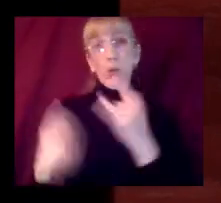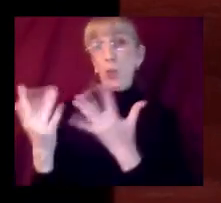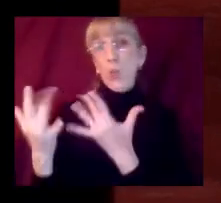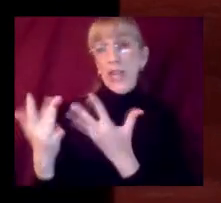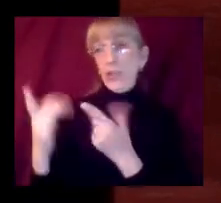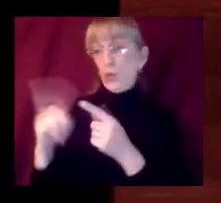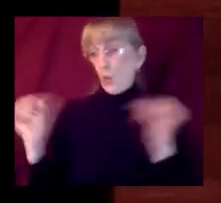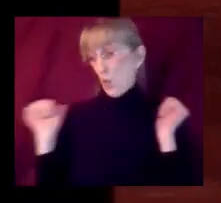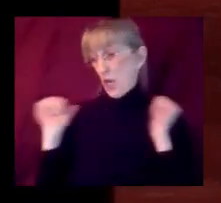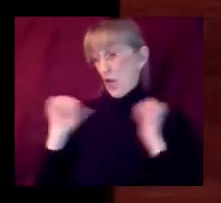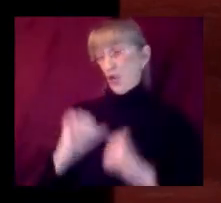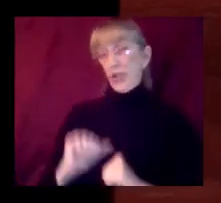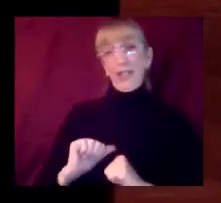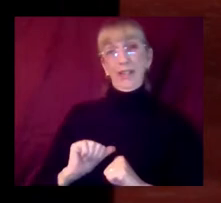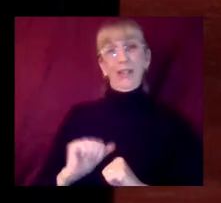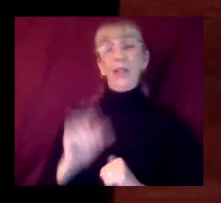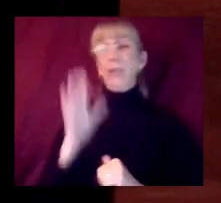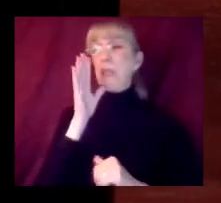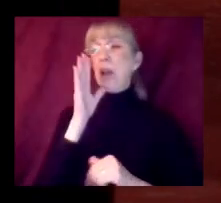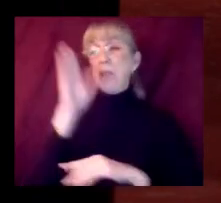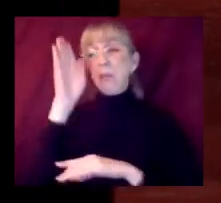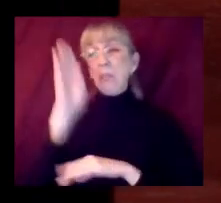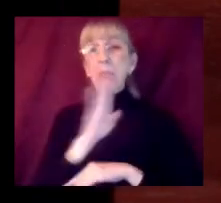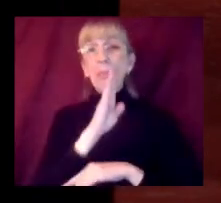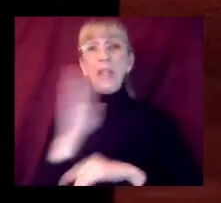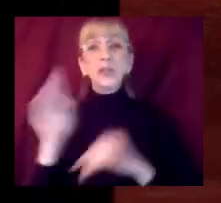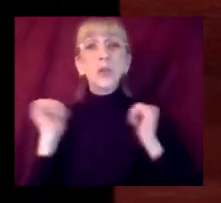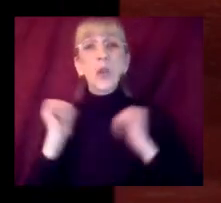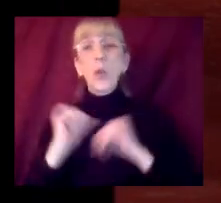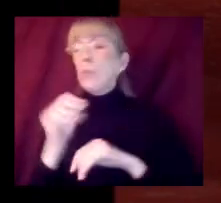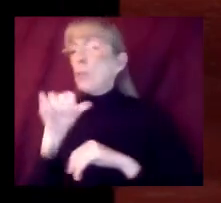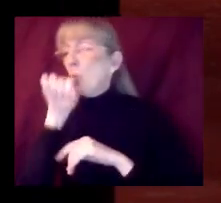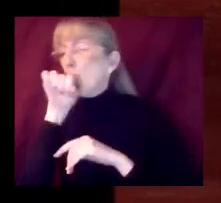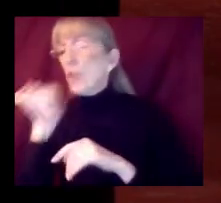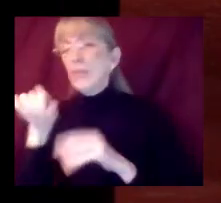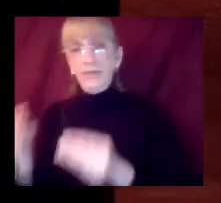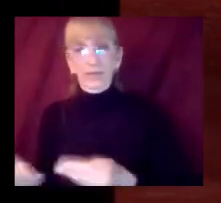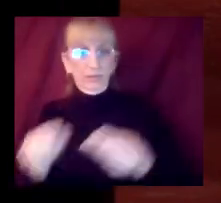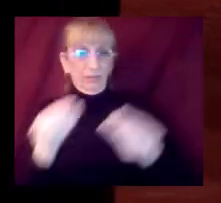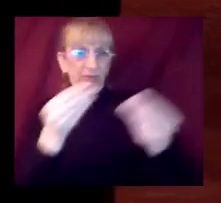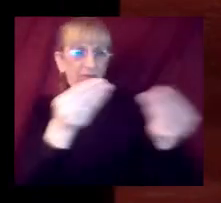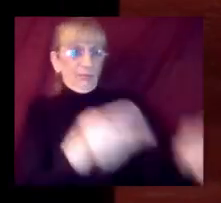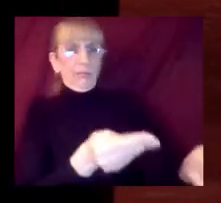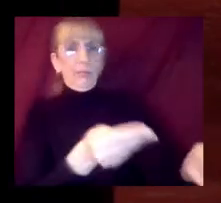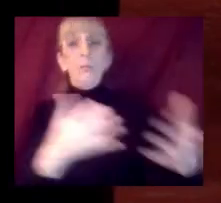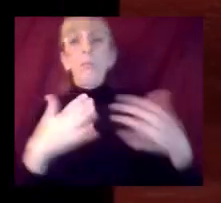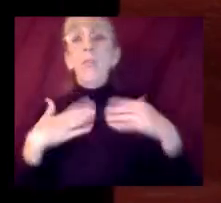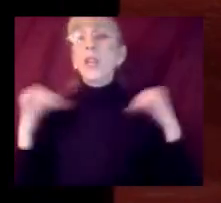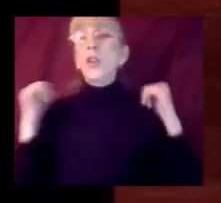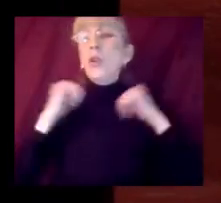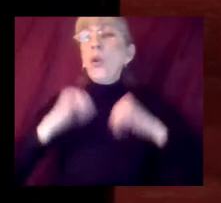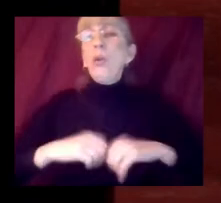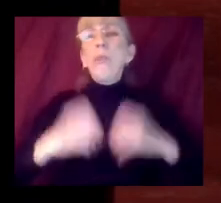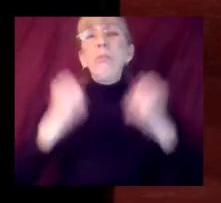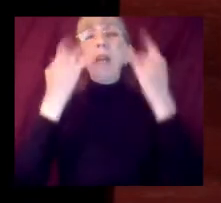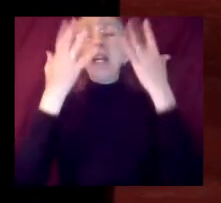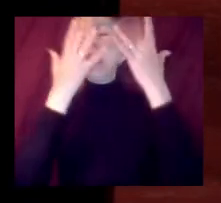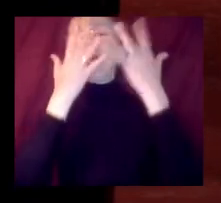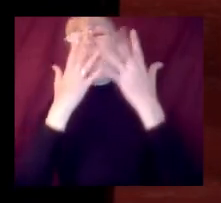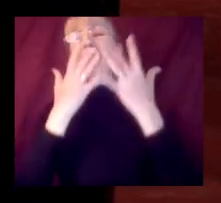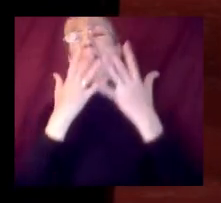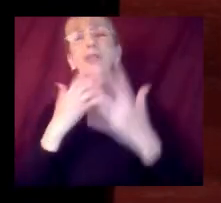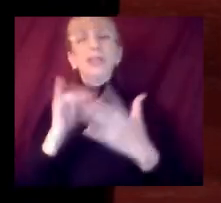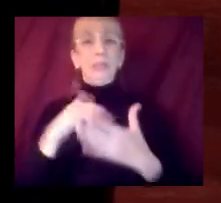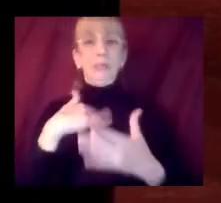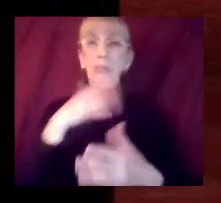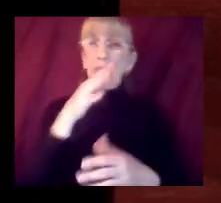it, and Mama blessed it with a kiss. My coat of many colors that my